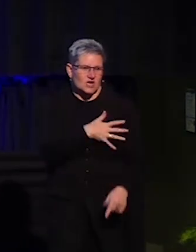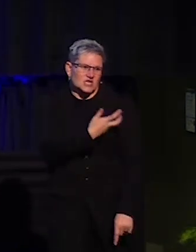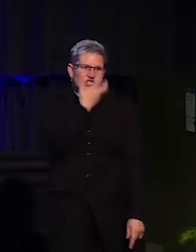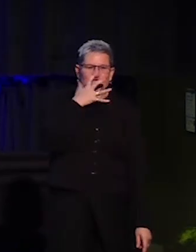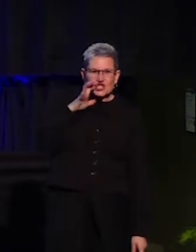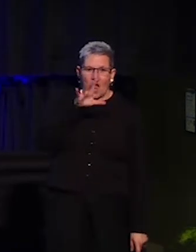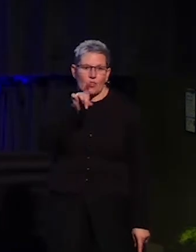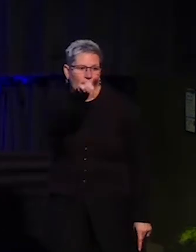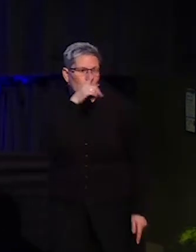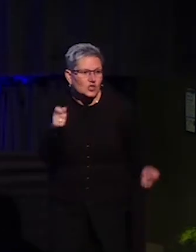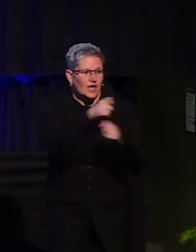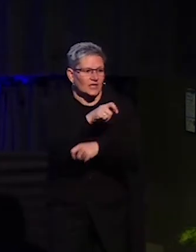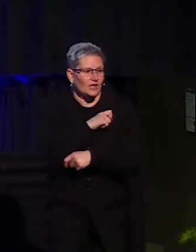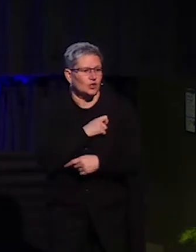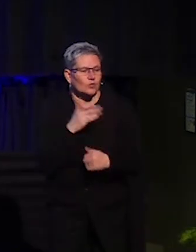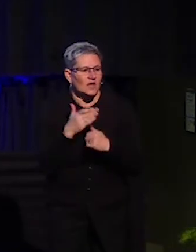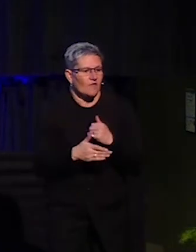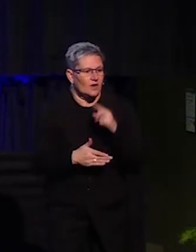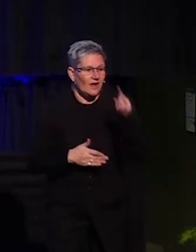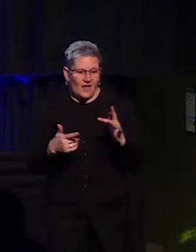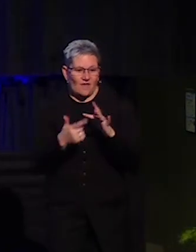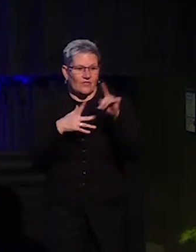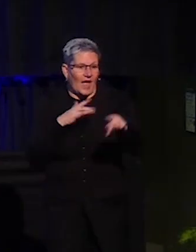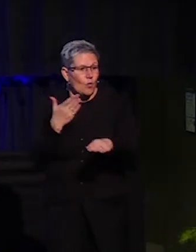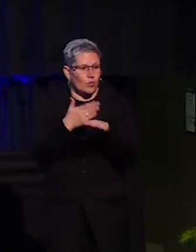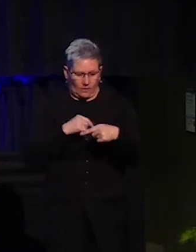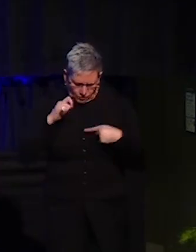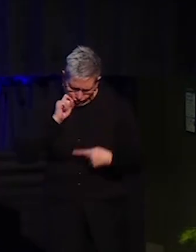Let's face it, if that worked, I'd be skinny.